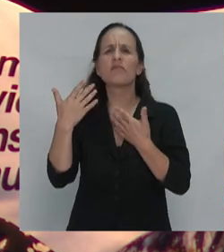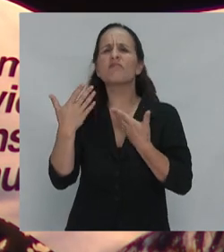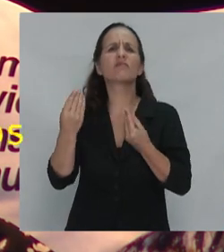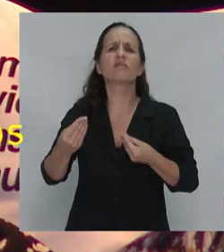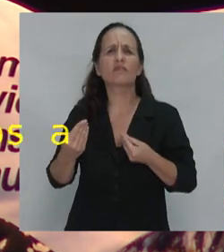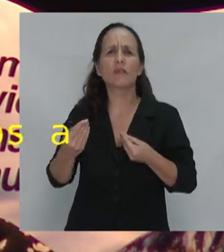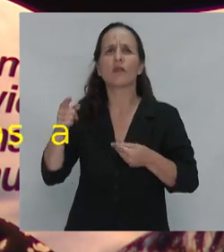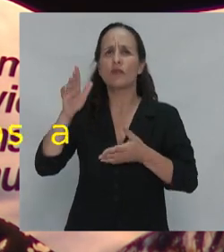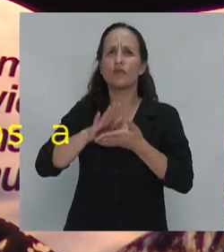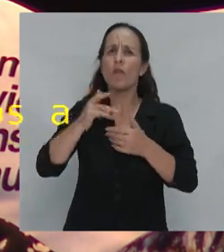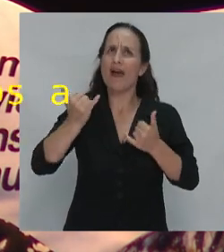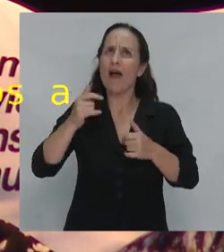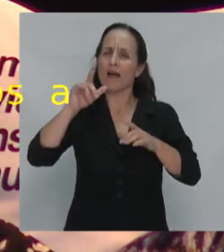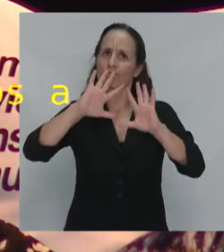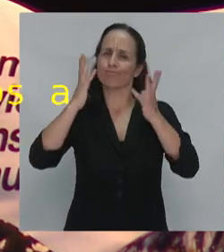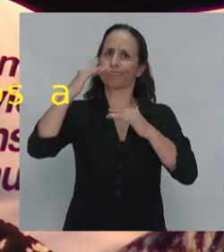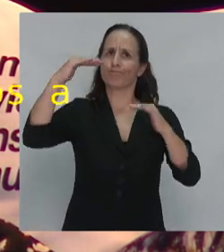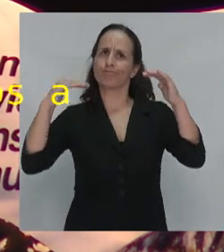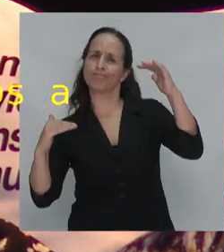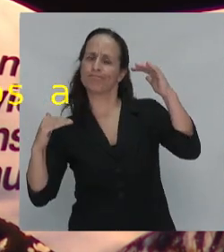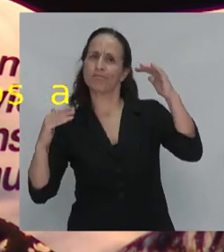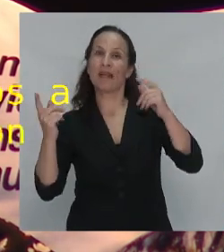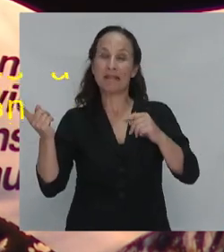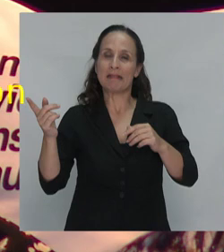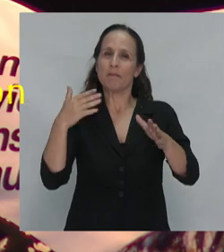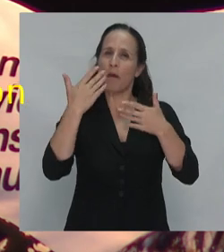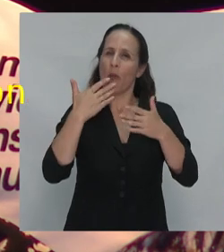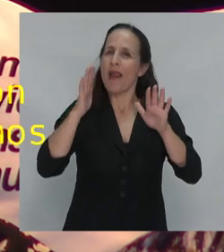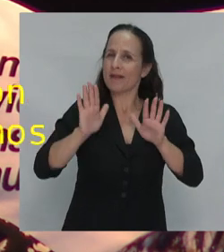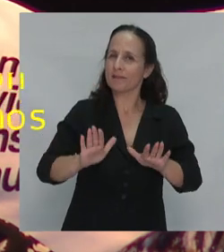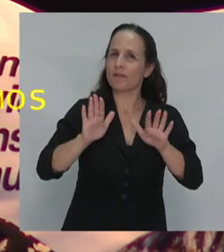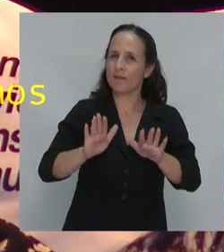to speak slowly so that you can all follow us.